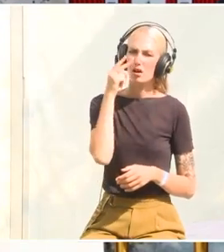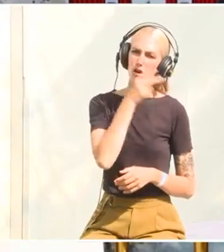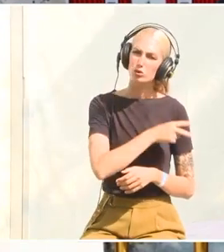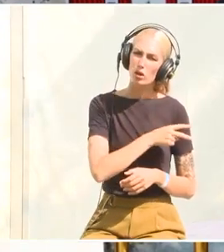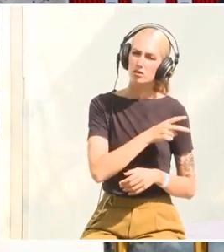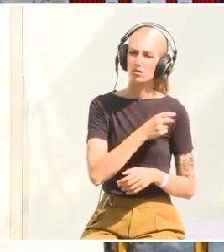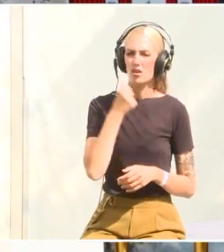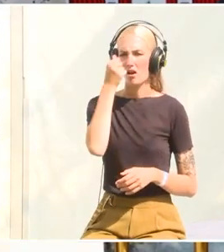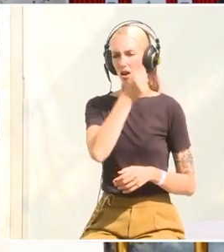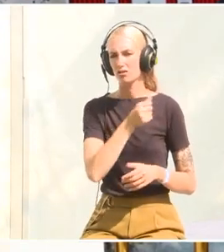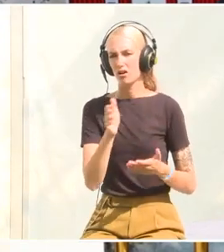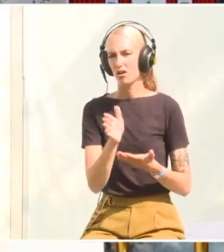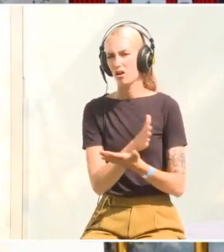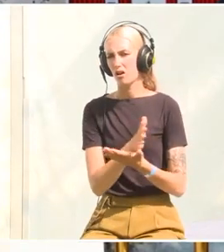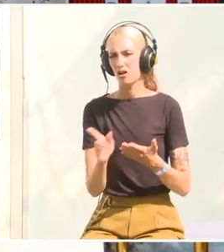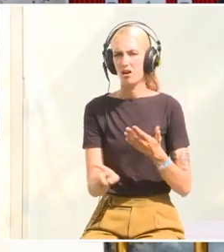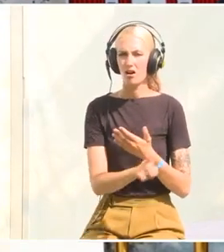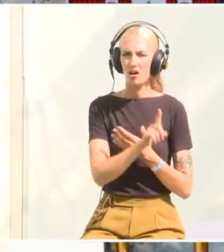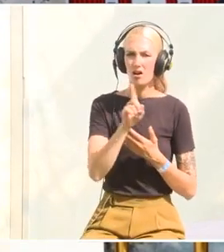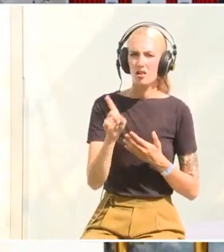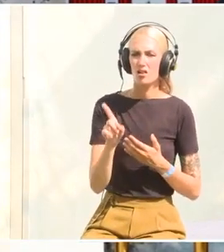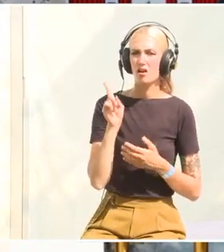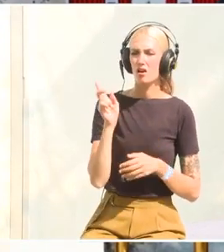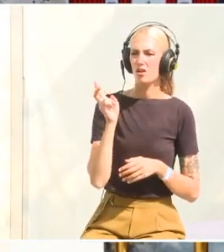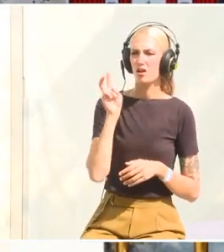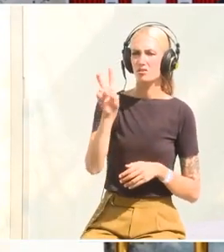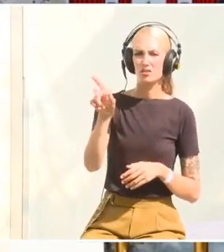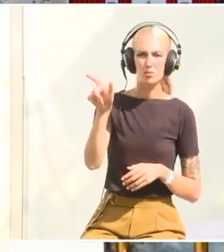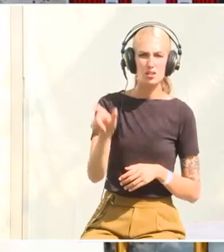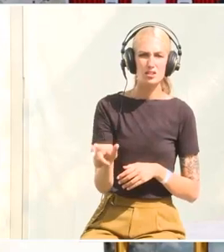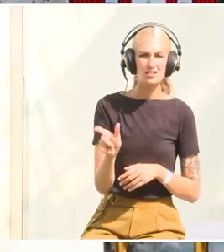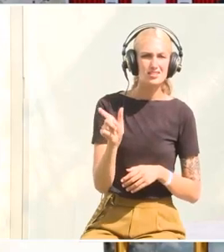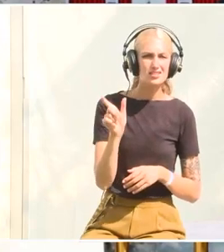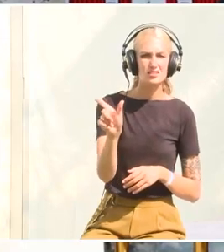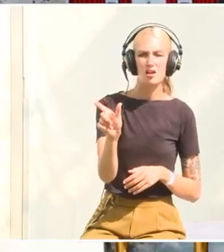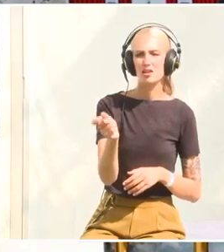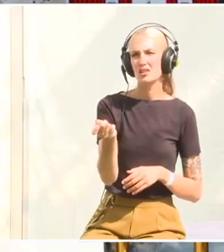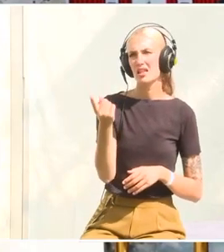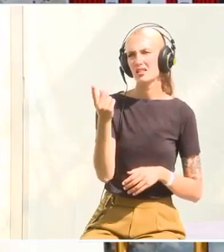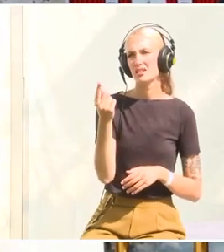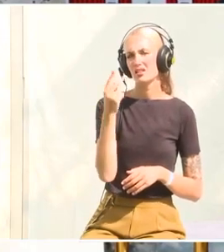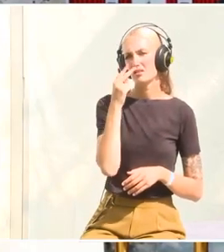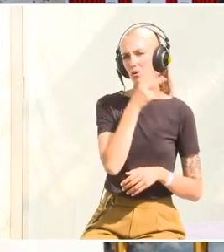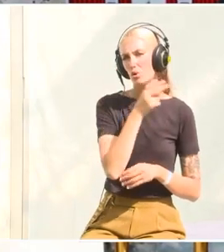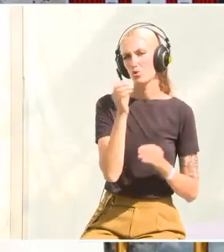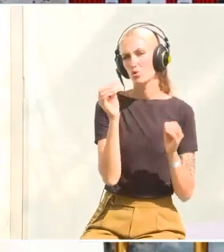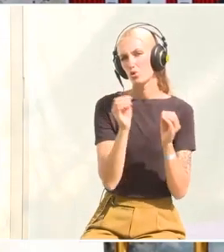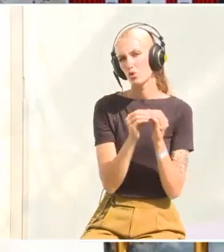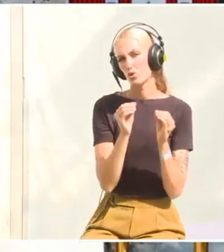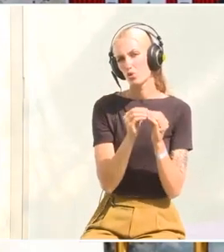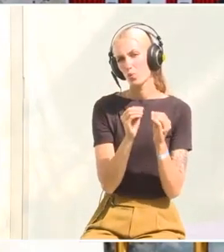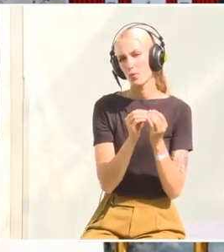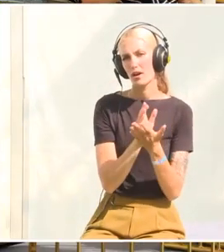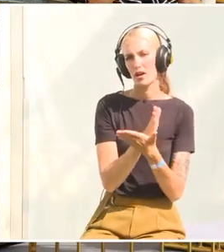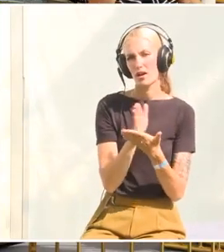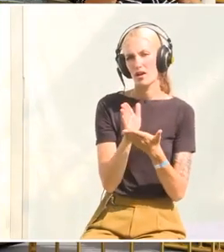really the digital nomads as a phenomena kind of came to force in the middle of 2010s. So this